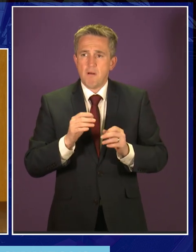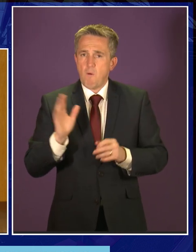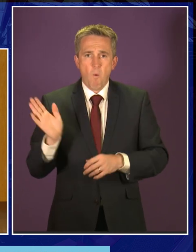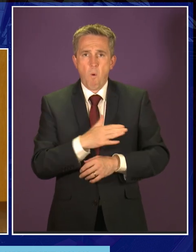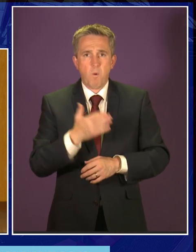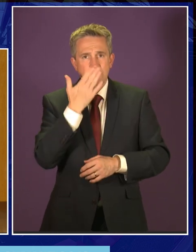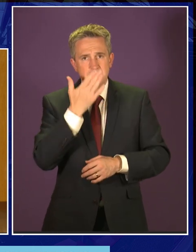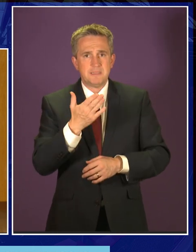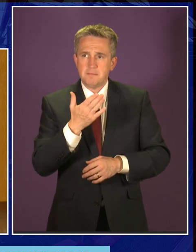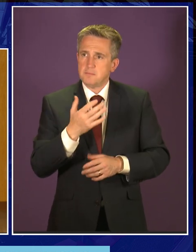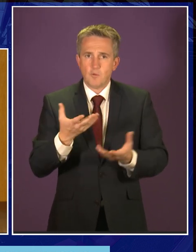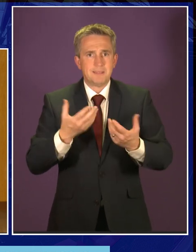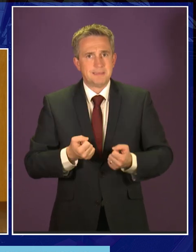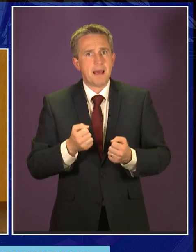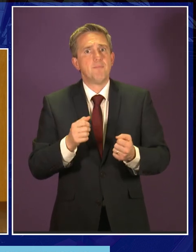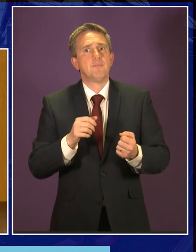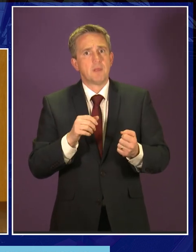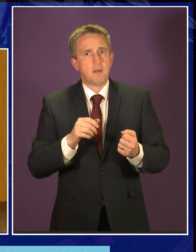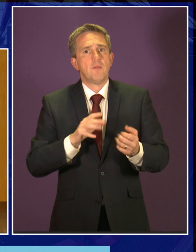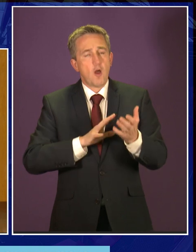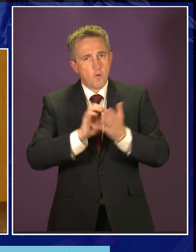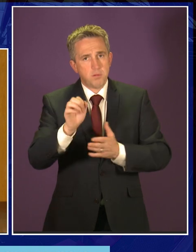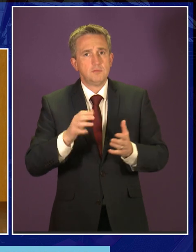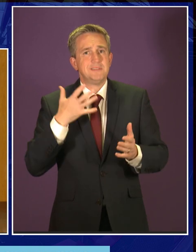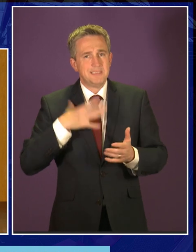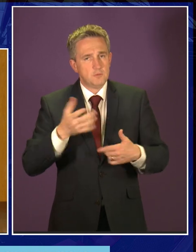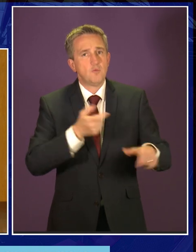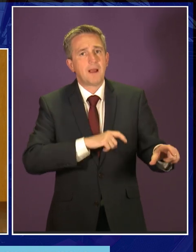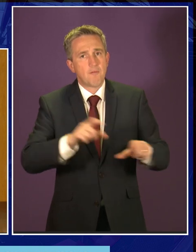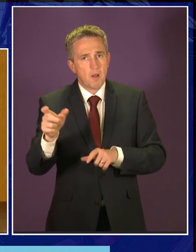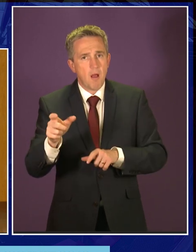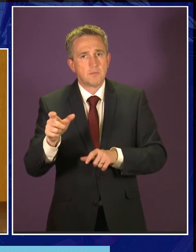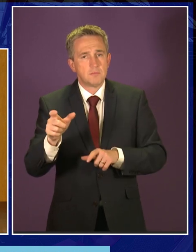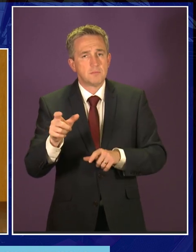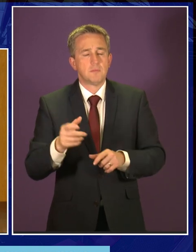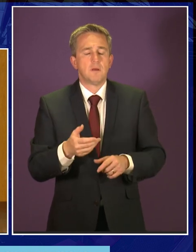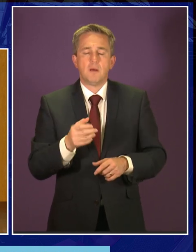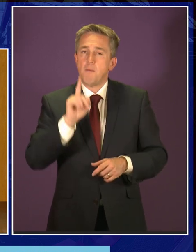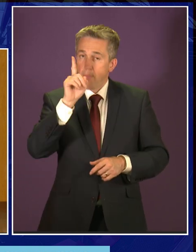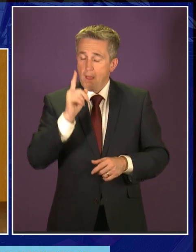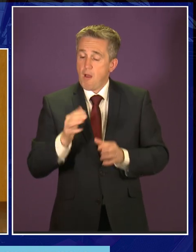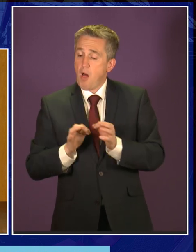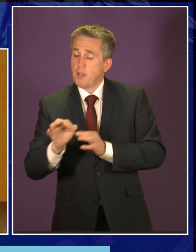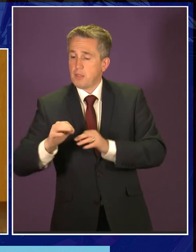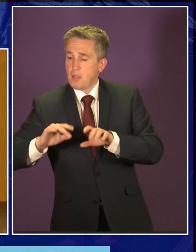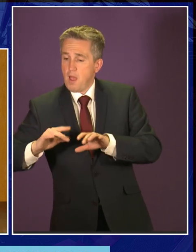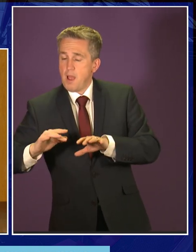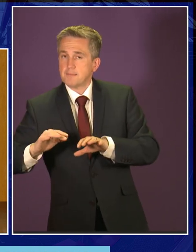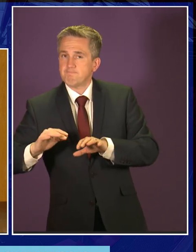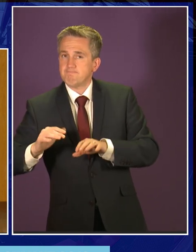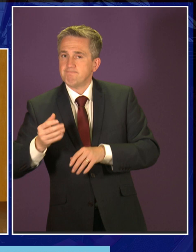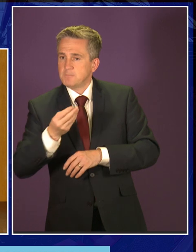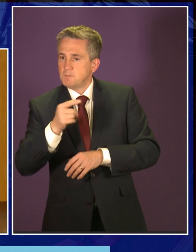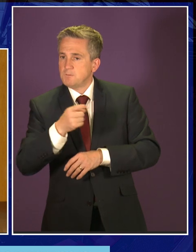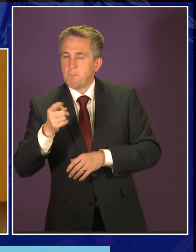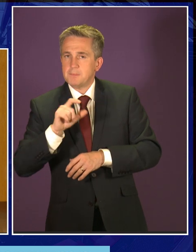the case for culture. But as some of the roundtable discussions and online discussion shows, there is still a call for that